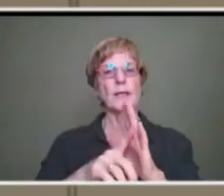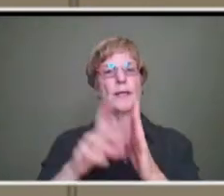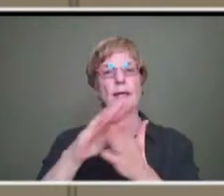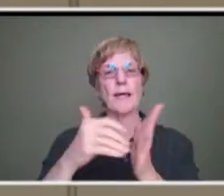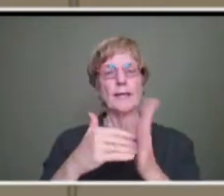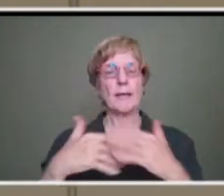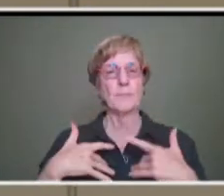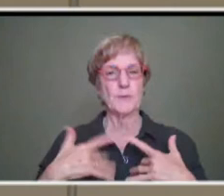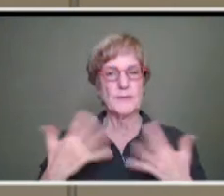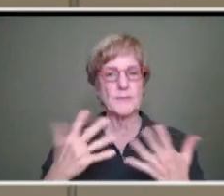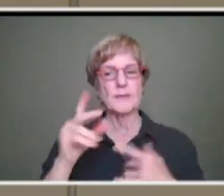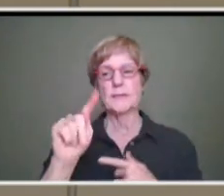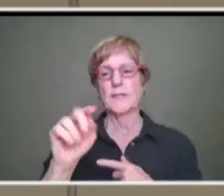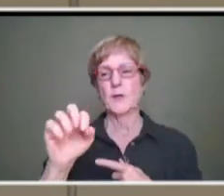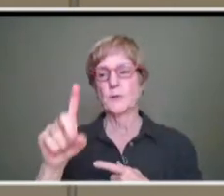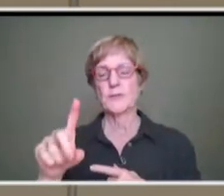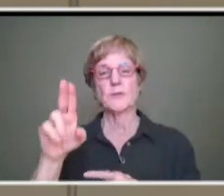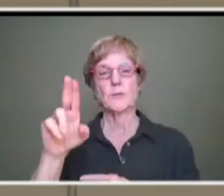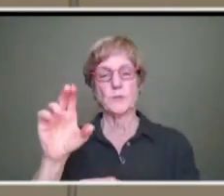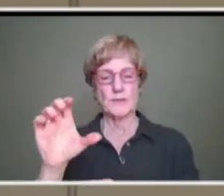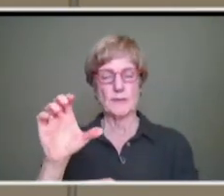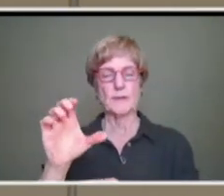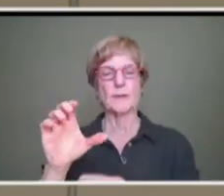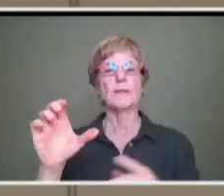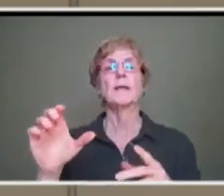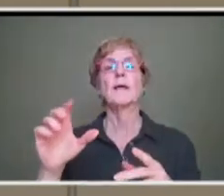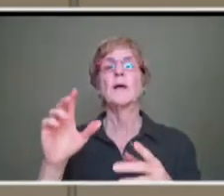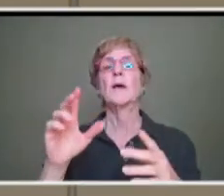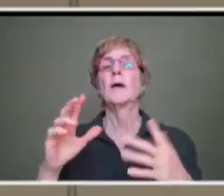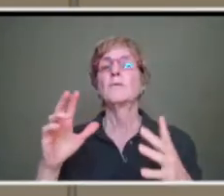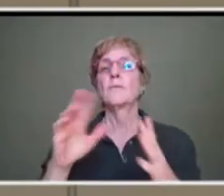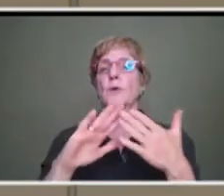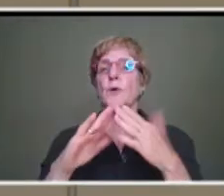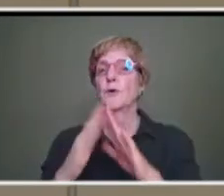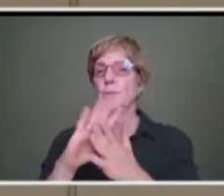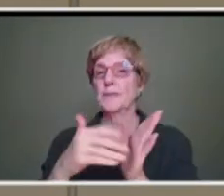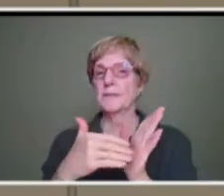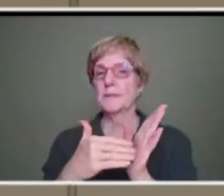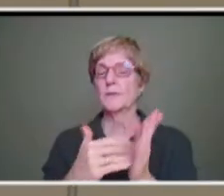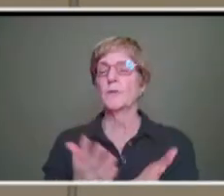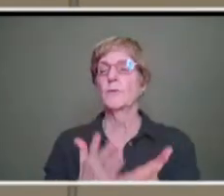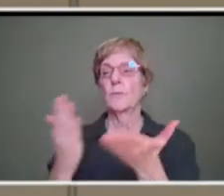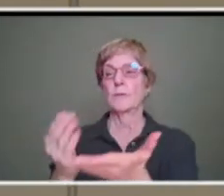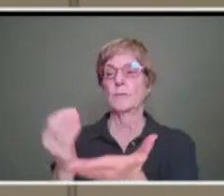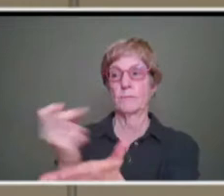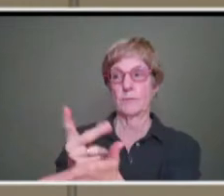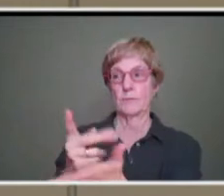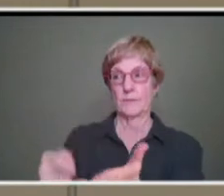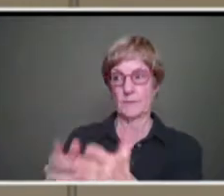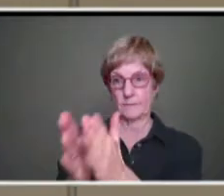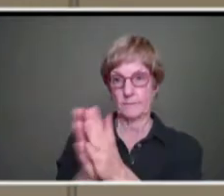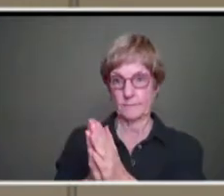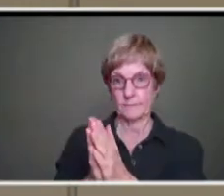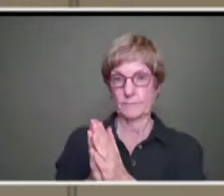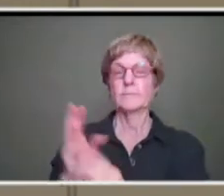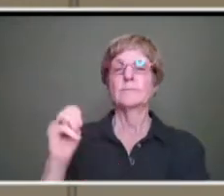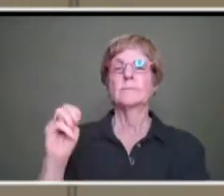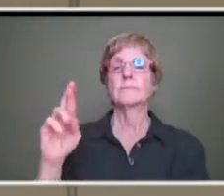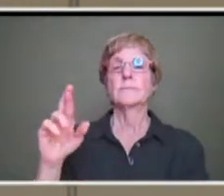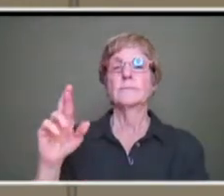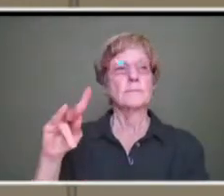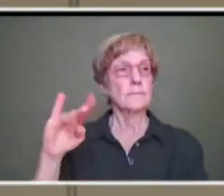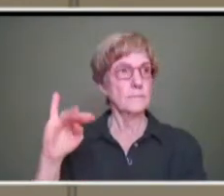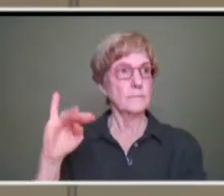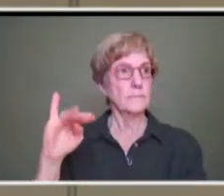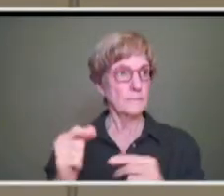proposed zoning is Tod UC Transit oriented development urban center staff recommends approval of this petition um Mr Patton you